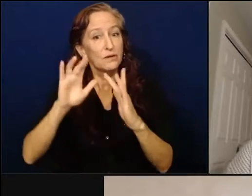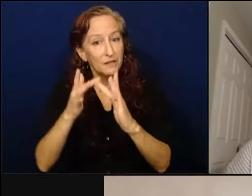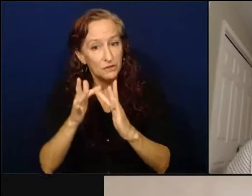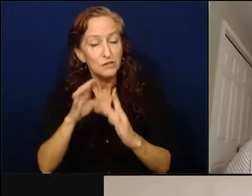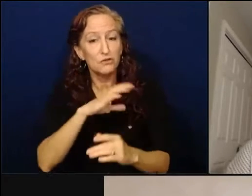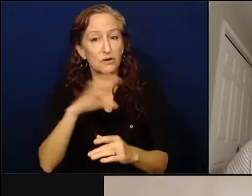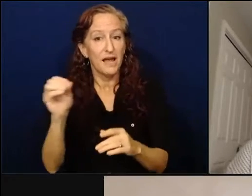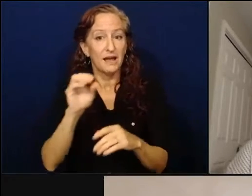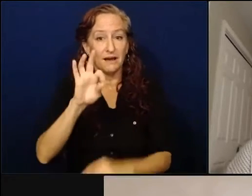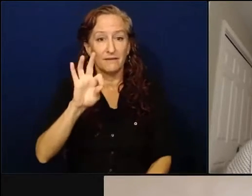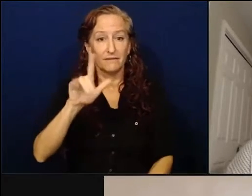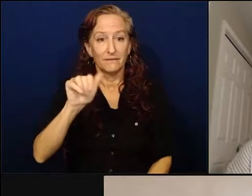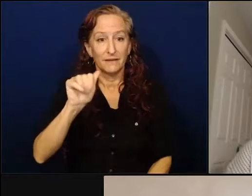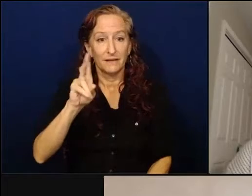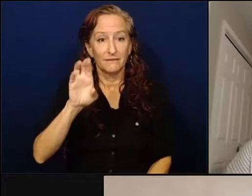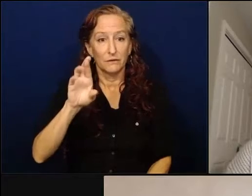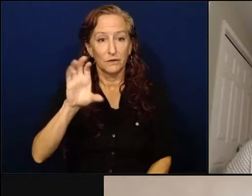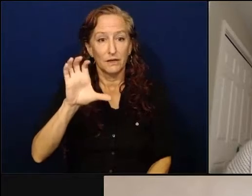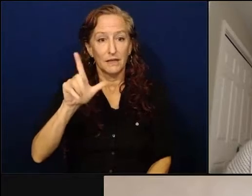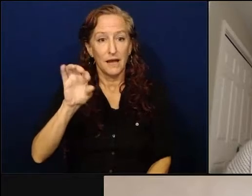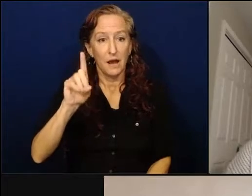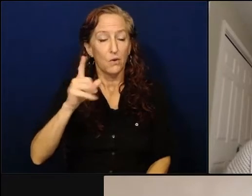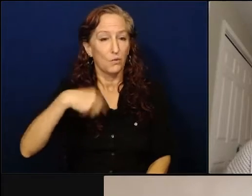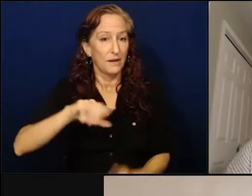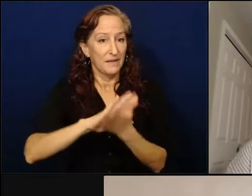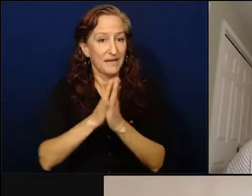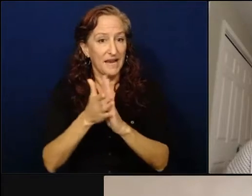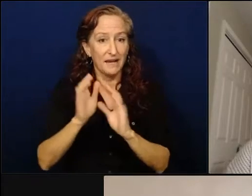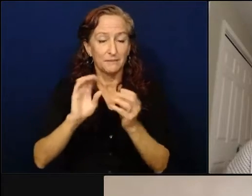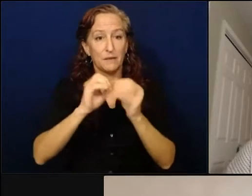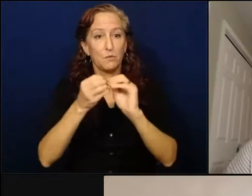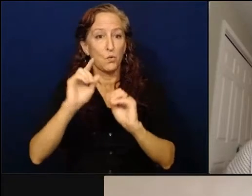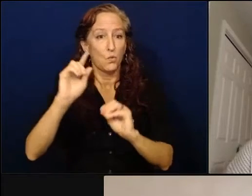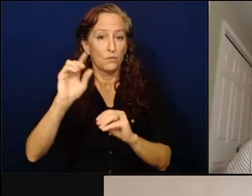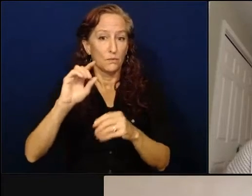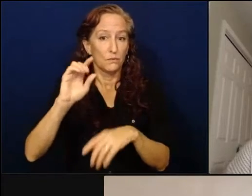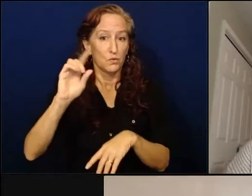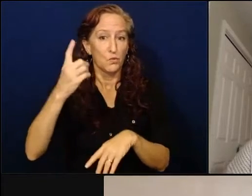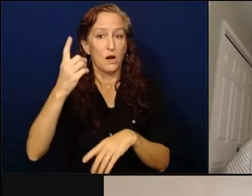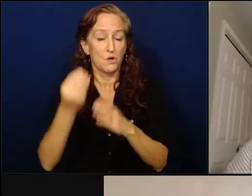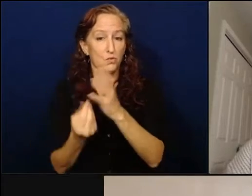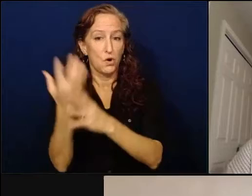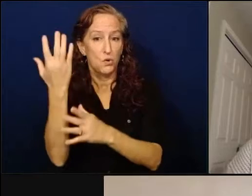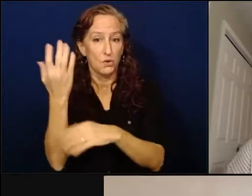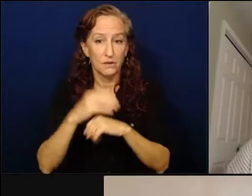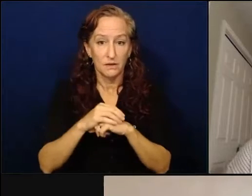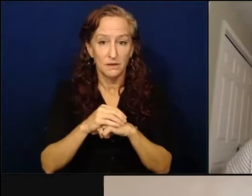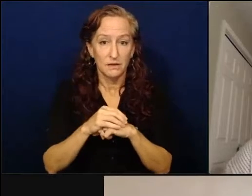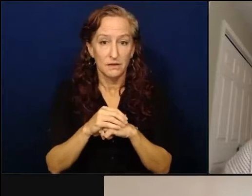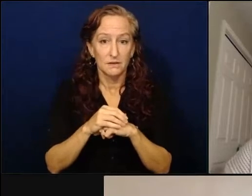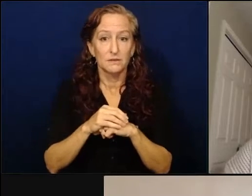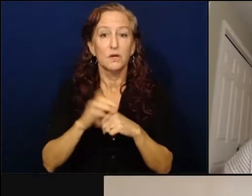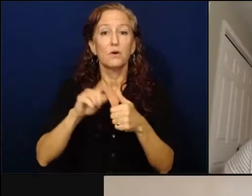really have international is their number one growth outside of being online. The second thing you do is